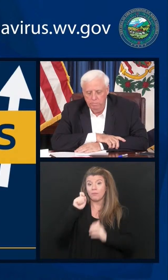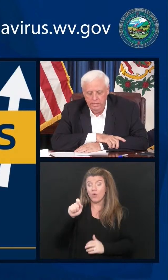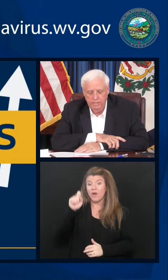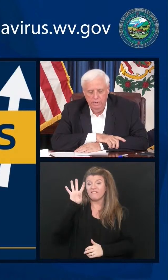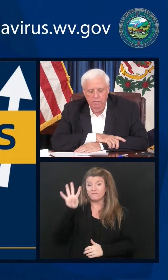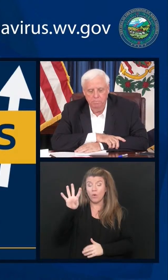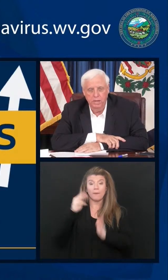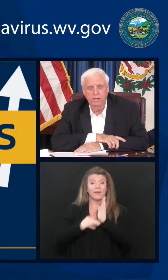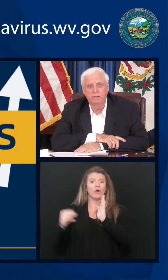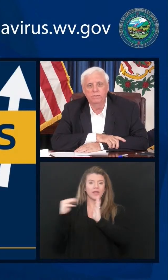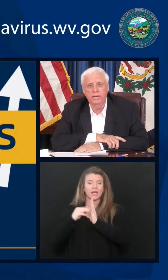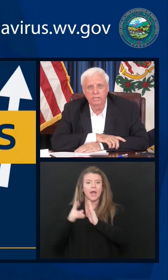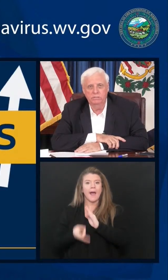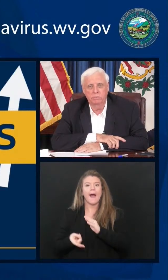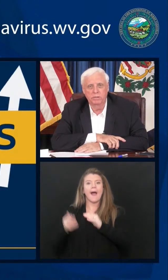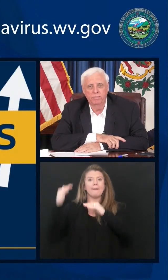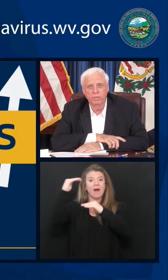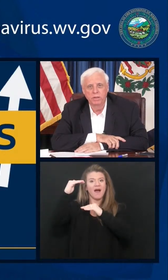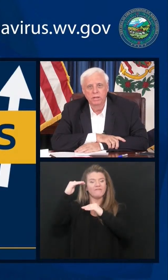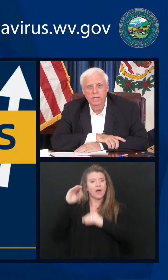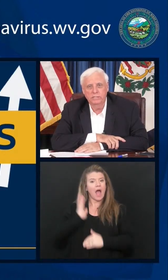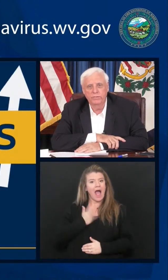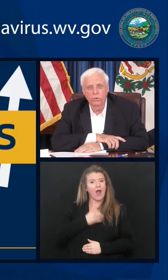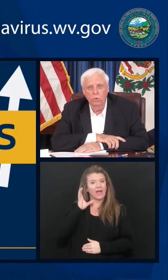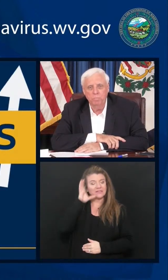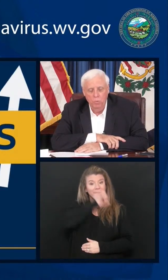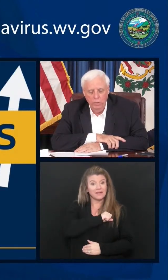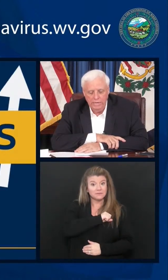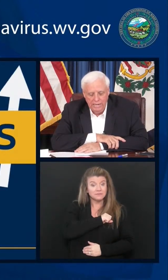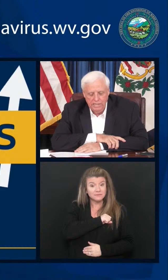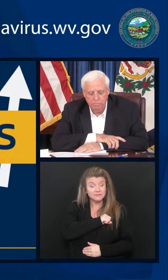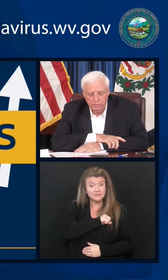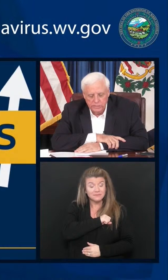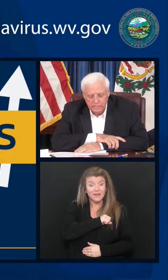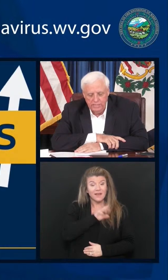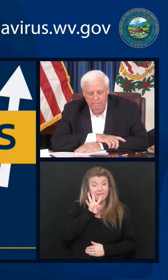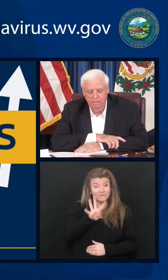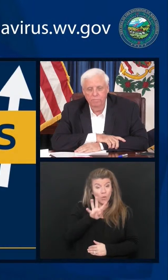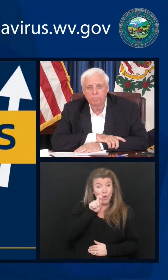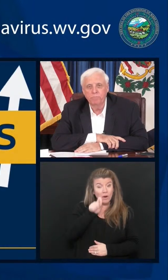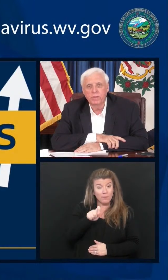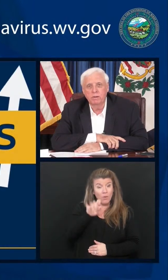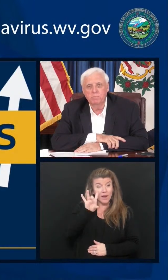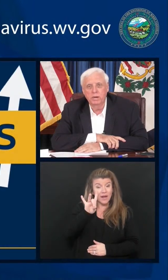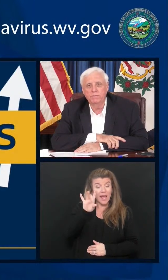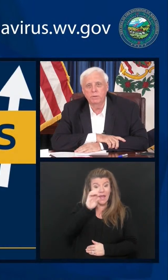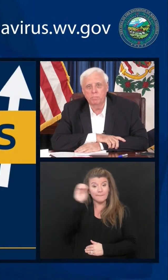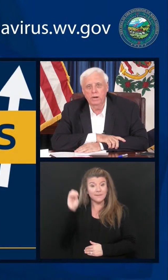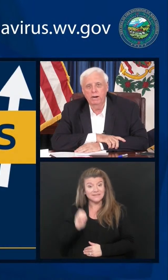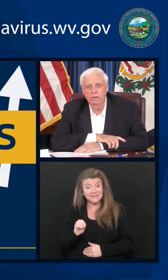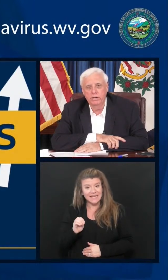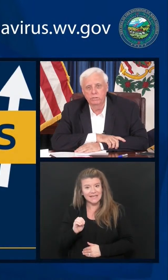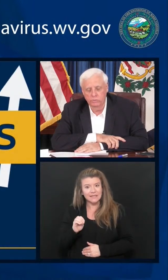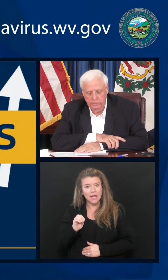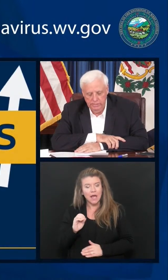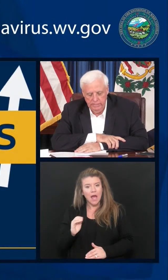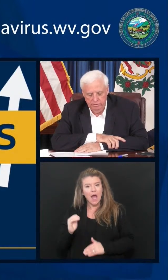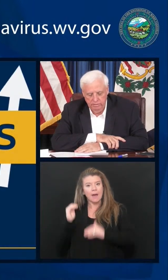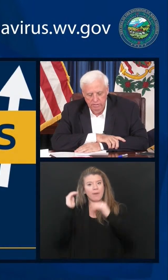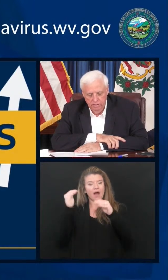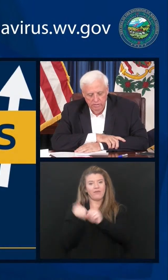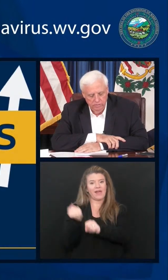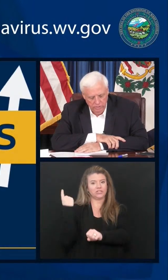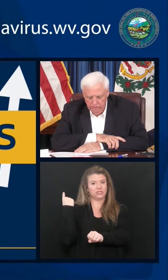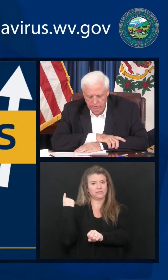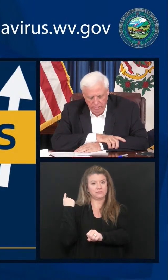$235.4 million above estimate. That's 4.8% above the prior year's